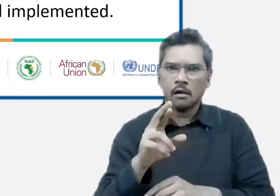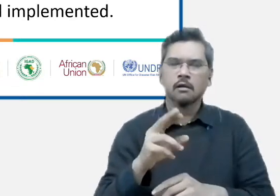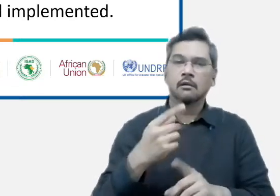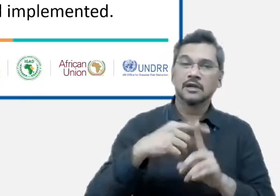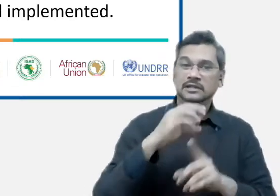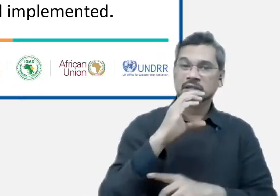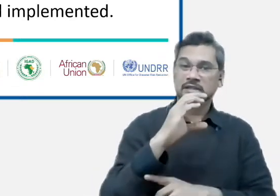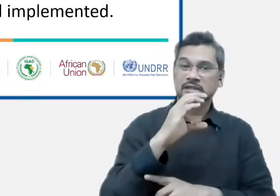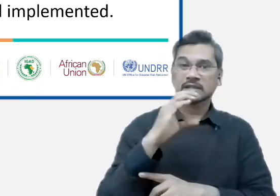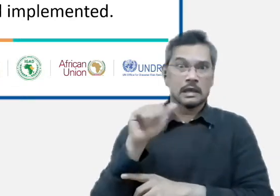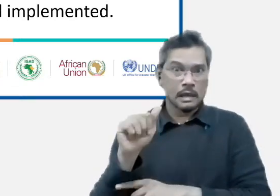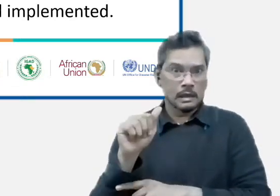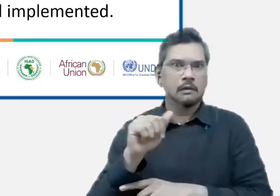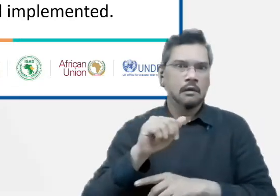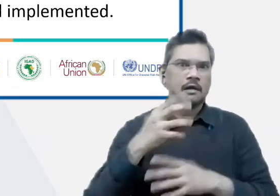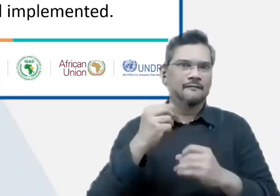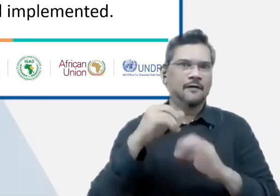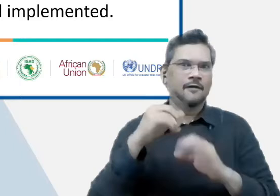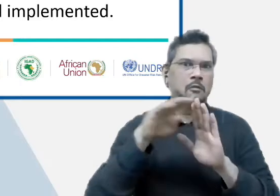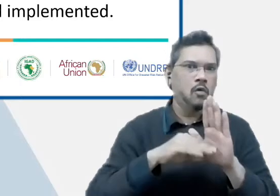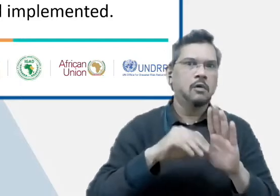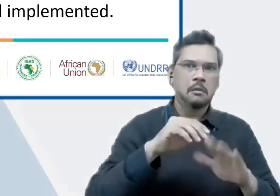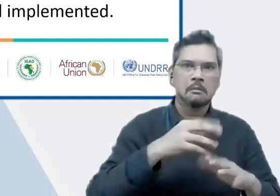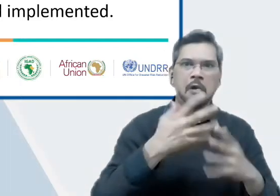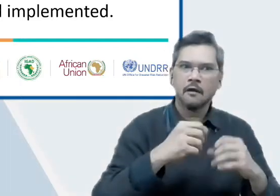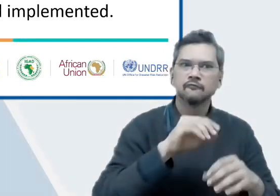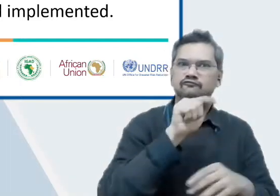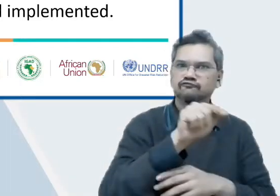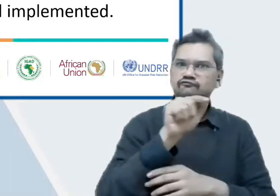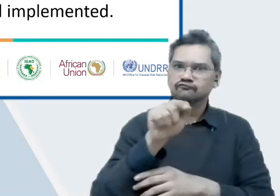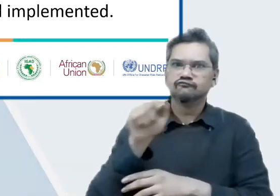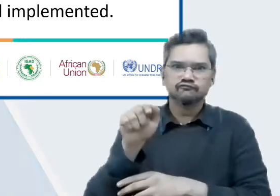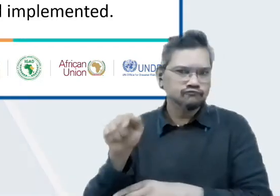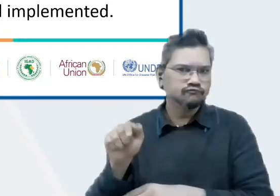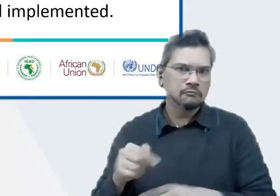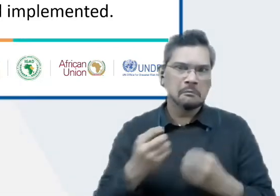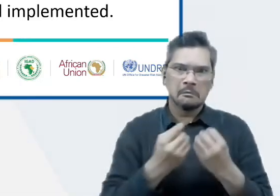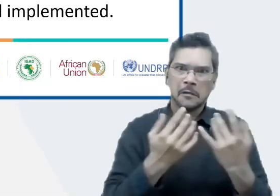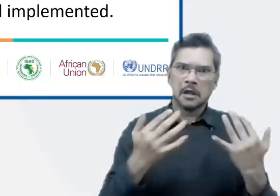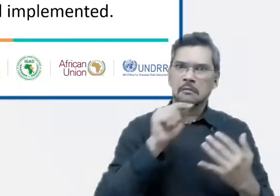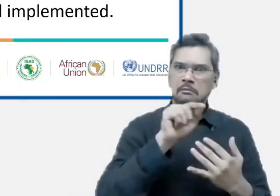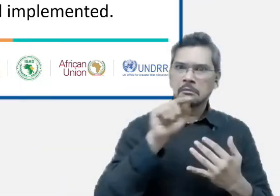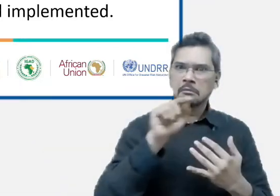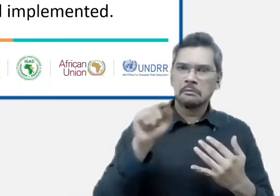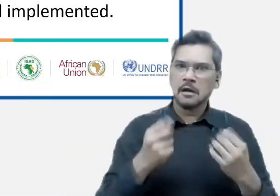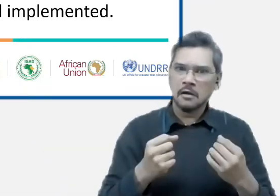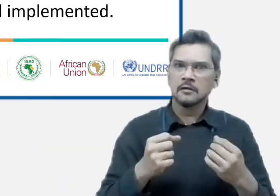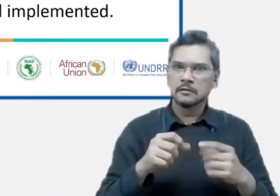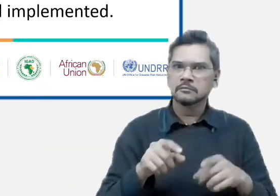is significant effort in mobilizing resources to address the implementation of the Sendai